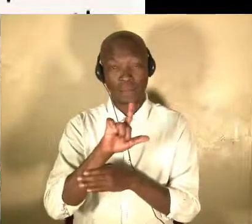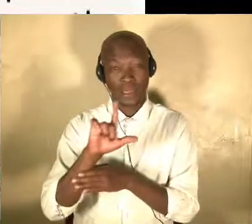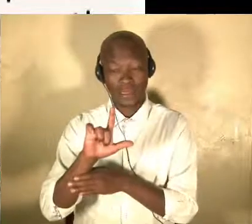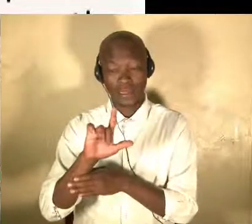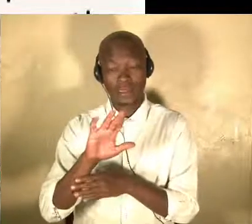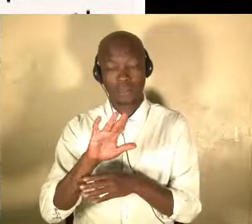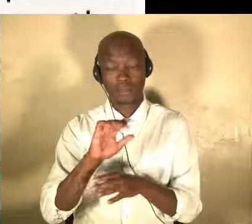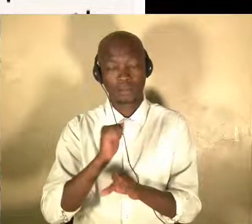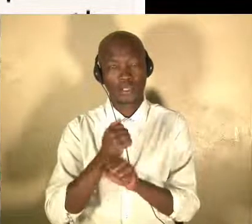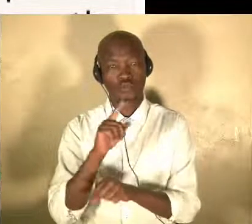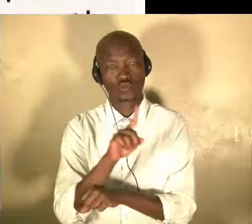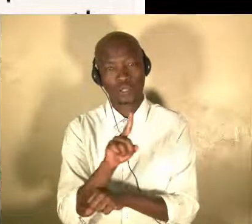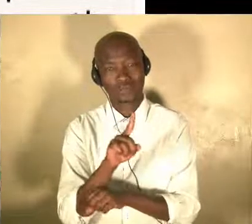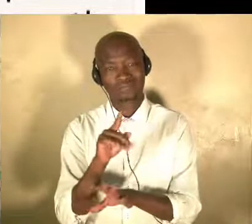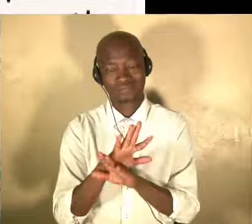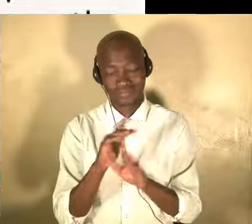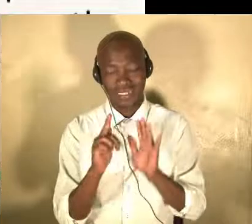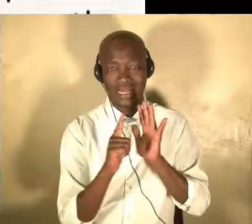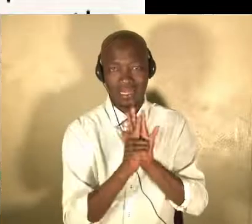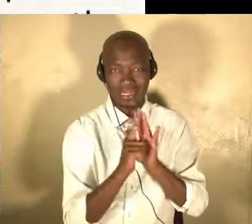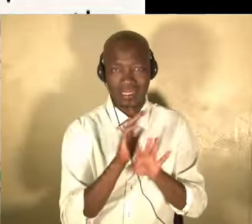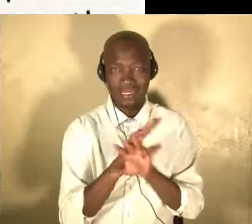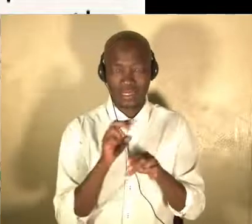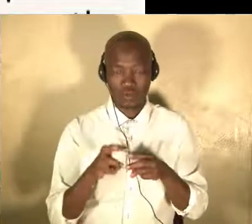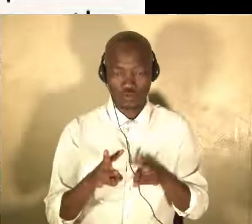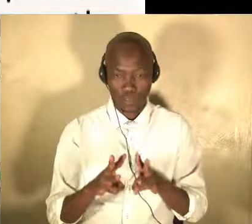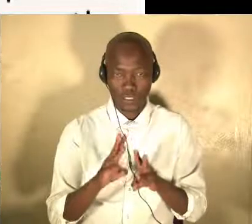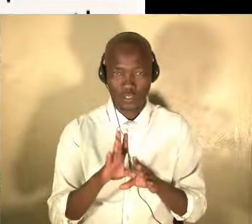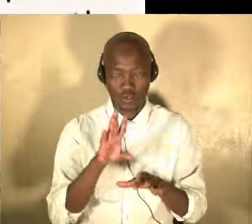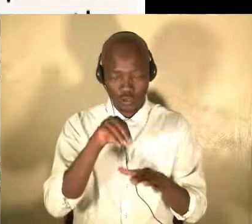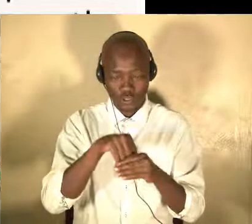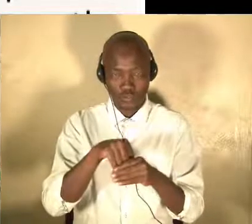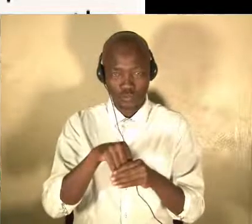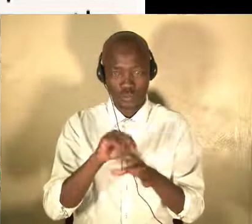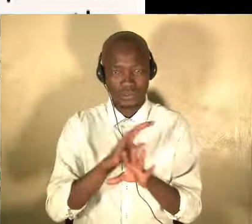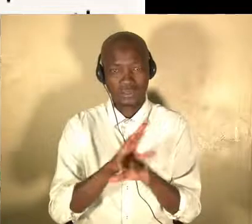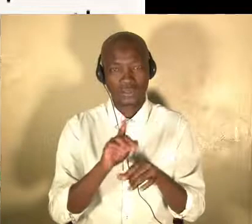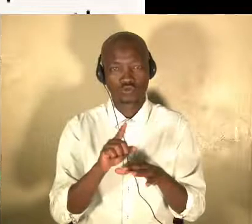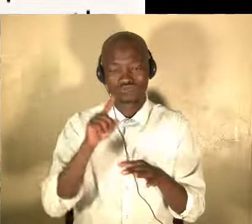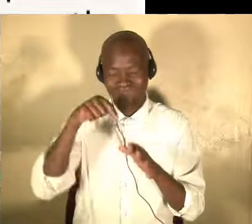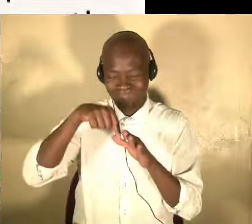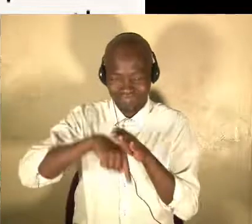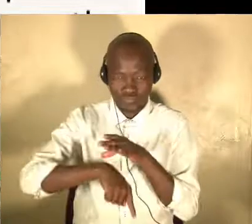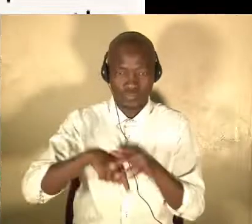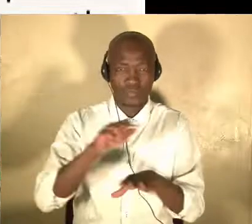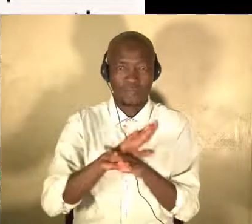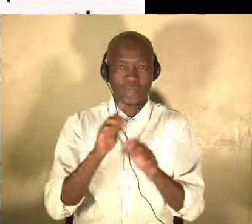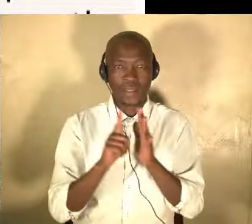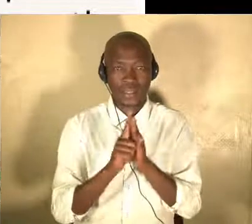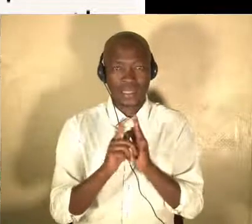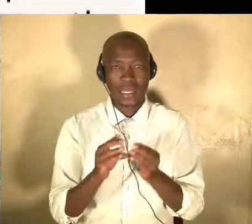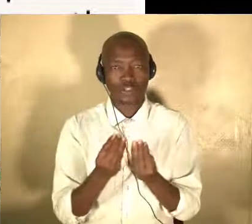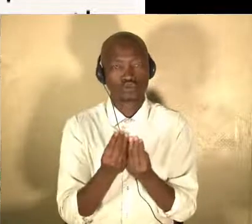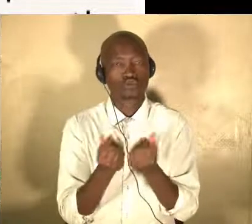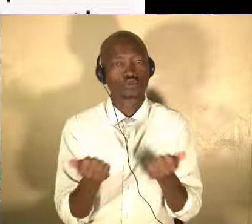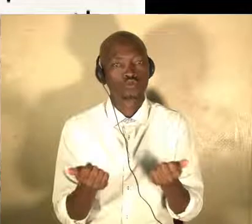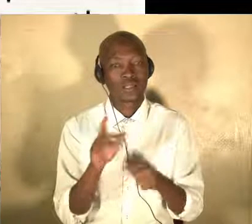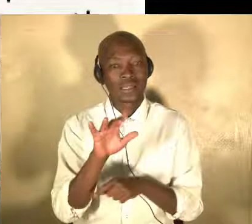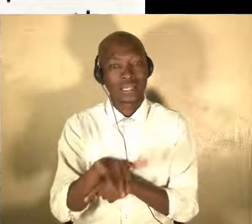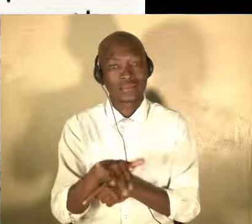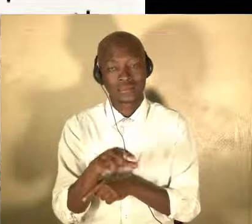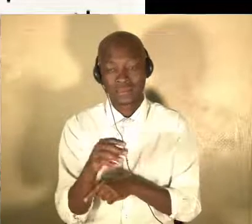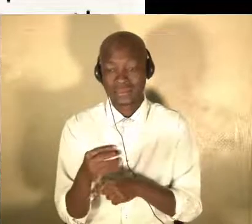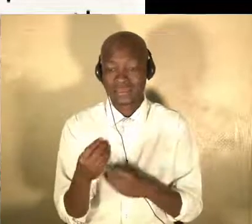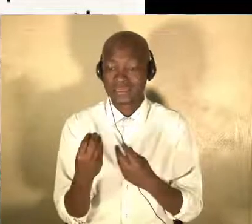legal mechanism contributing to the comprehensive legal solution, in a sense that the child